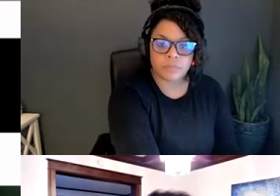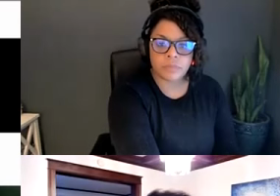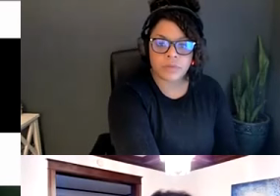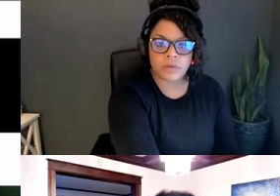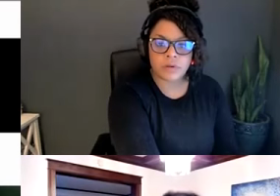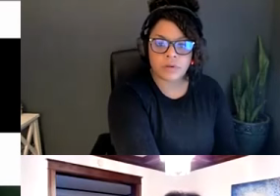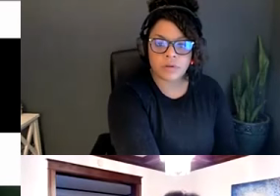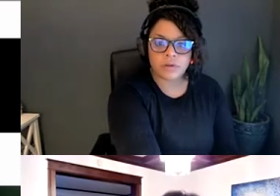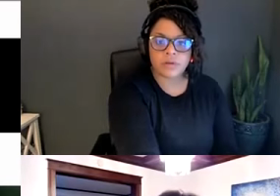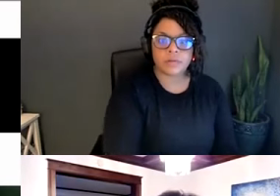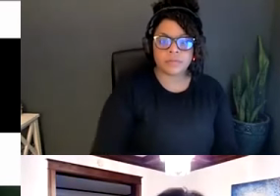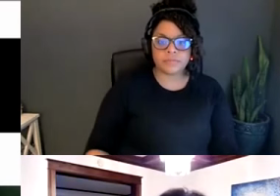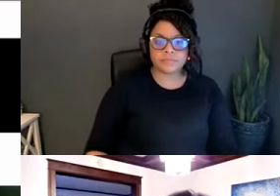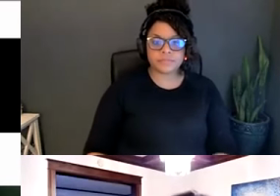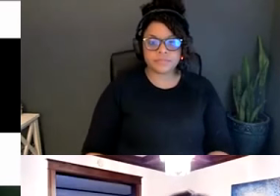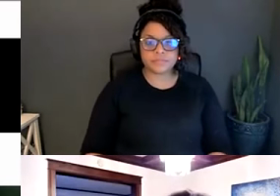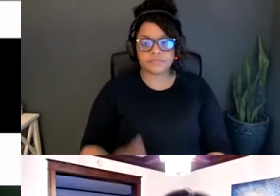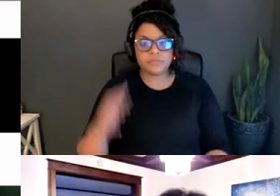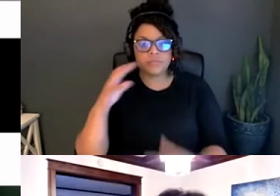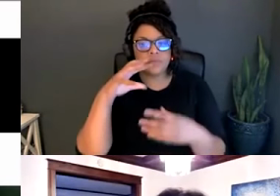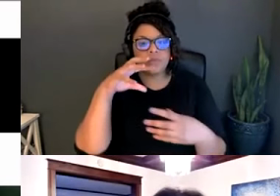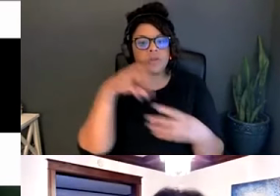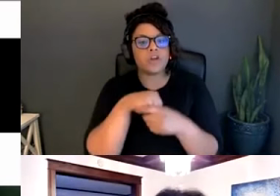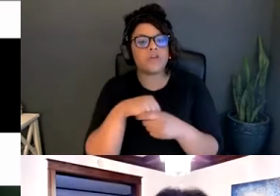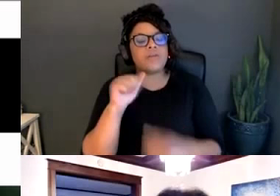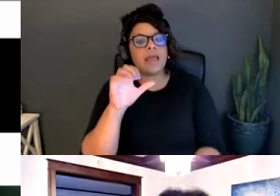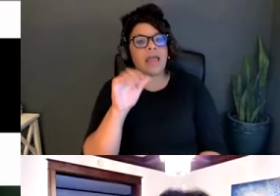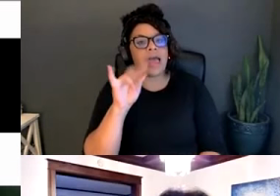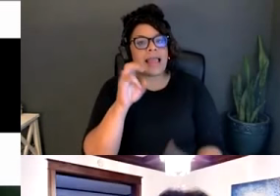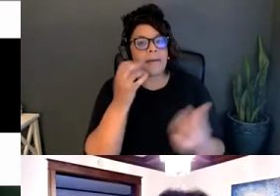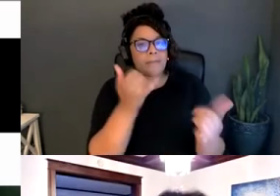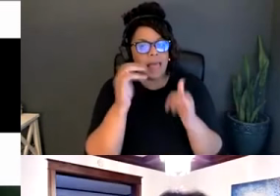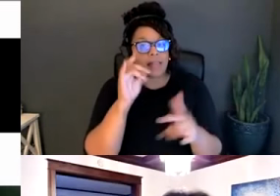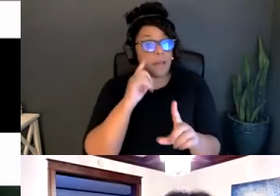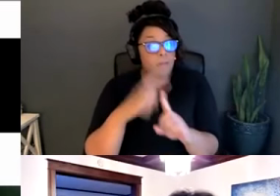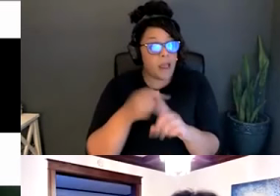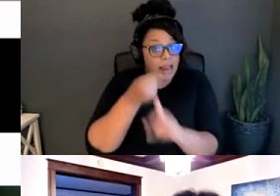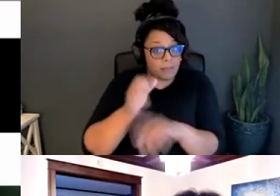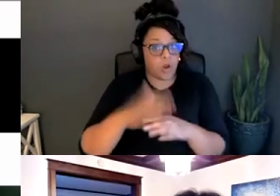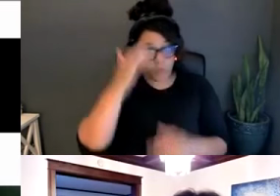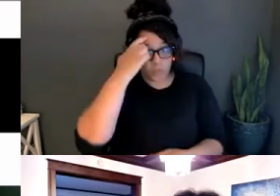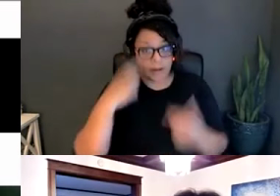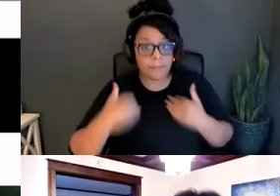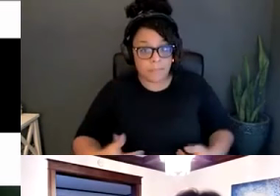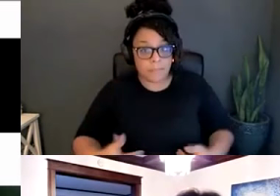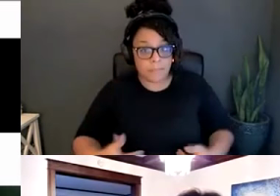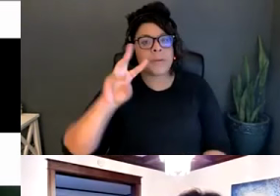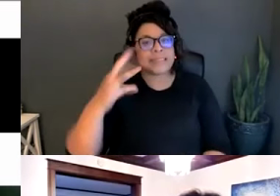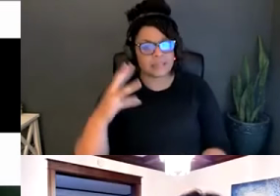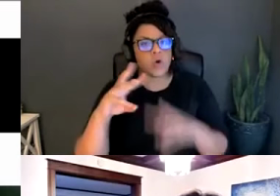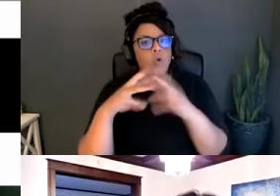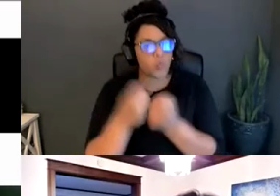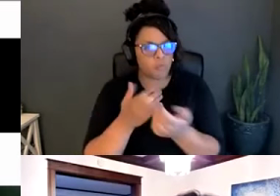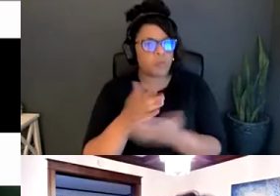Inclusive active play and its positive impact on children's brains and bodies. That's actually happening November 6th, and it's a workshop on